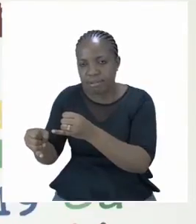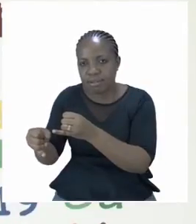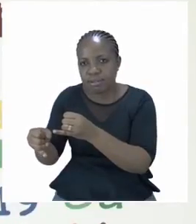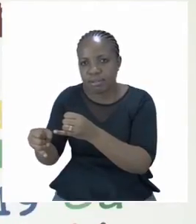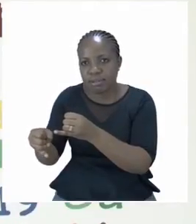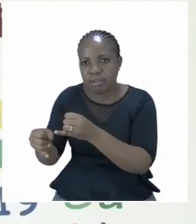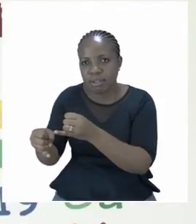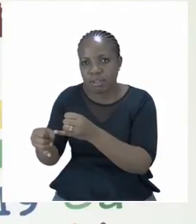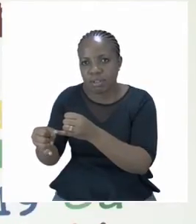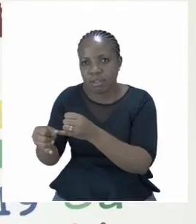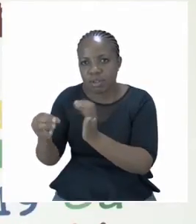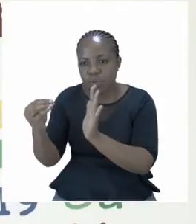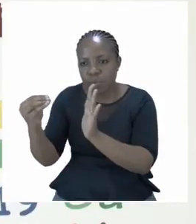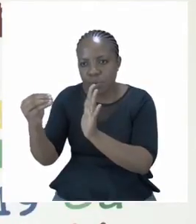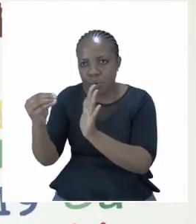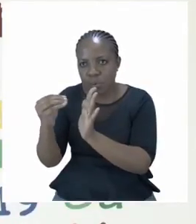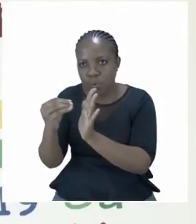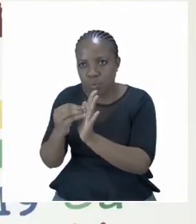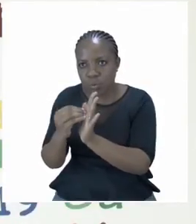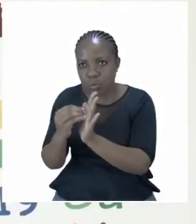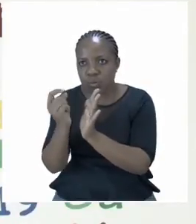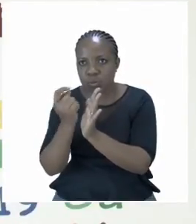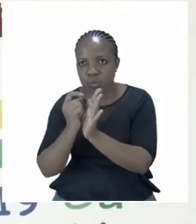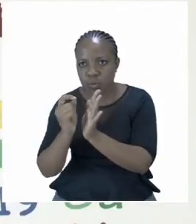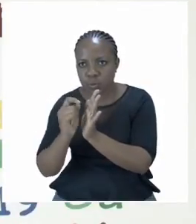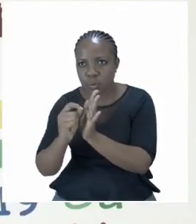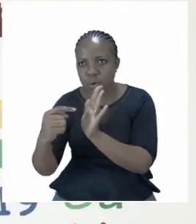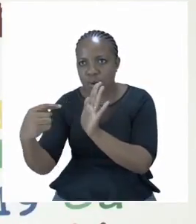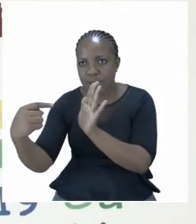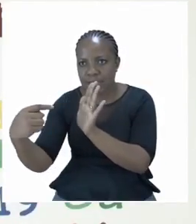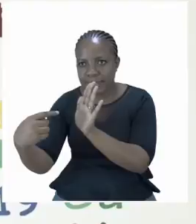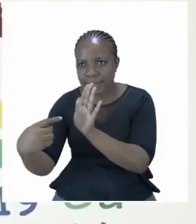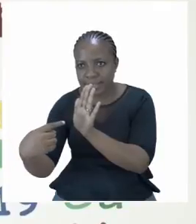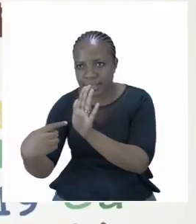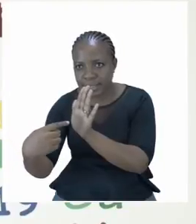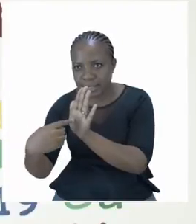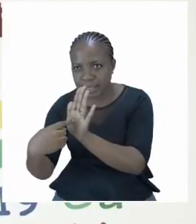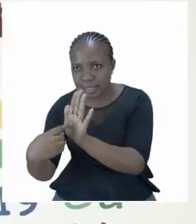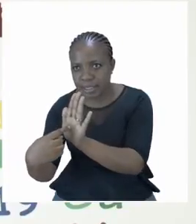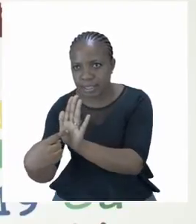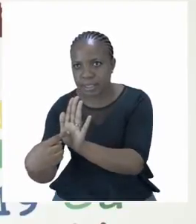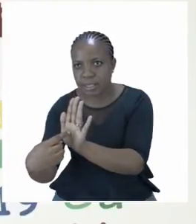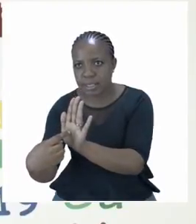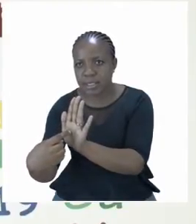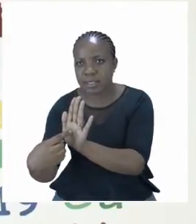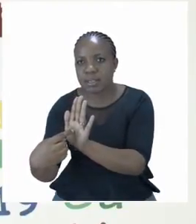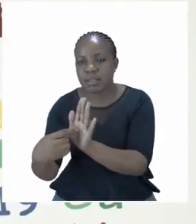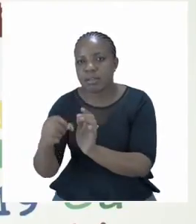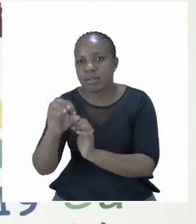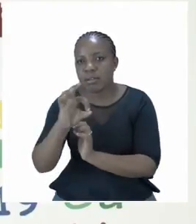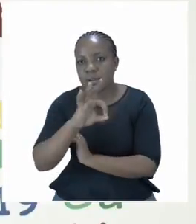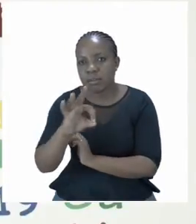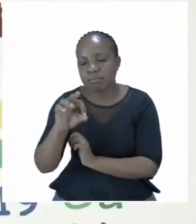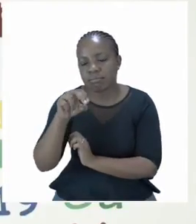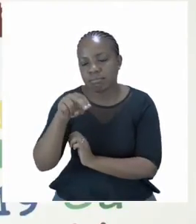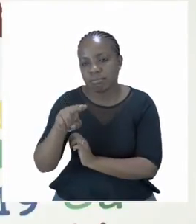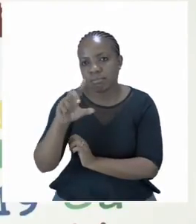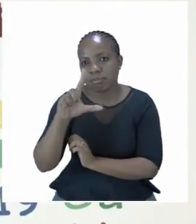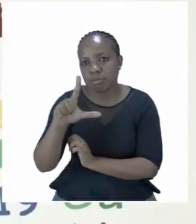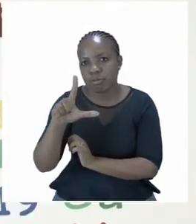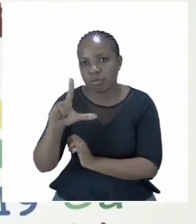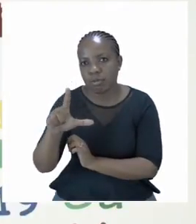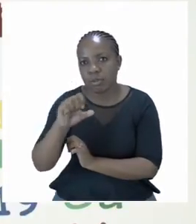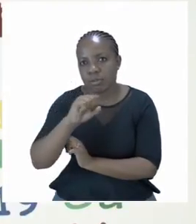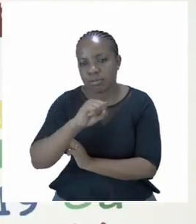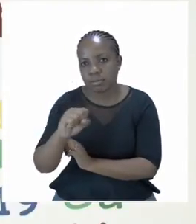And where we had circled that time, we are now going to put a full stop.